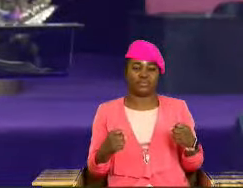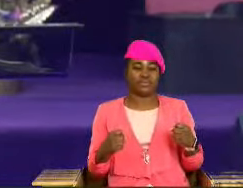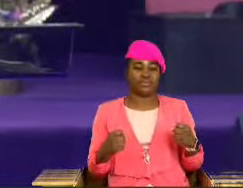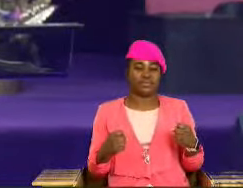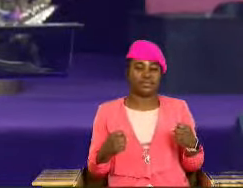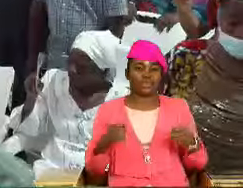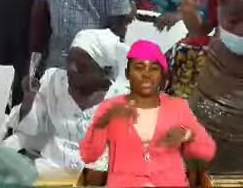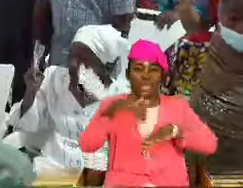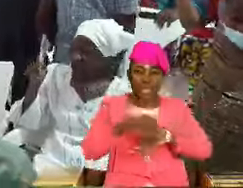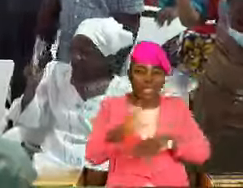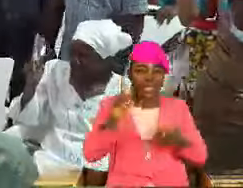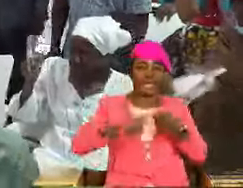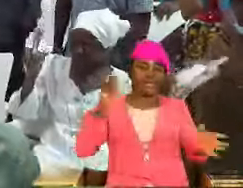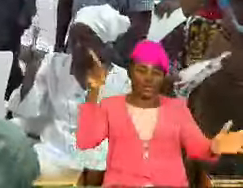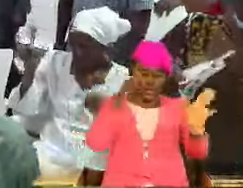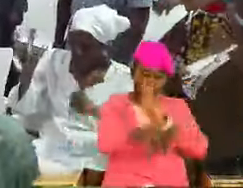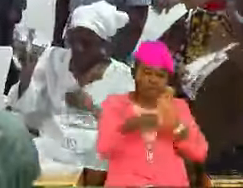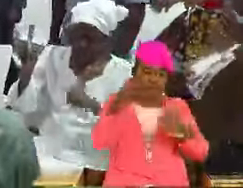should give me